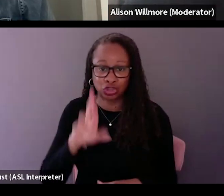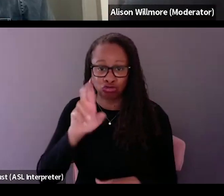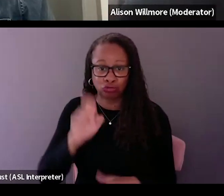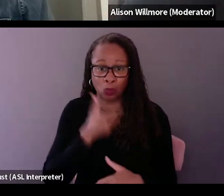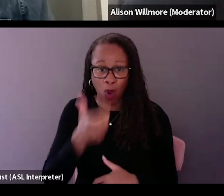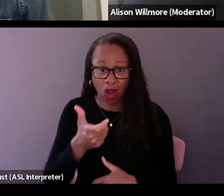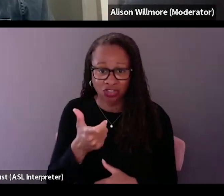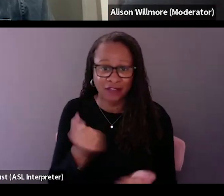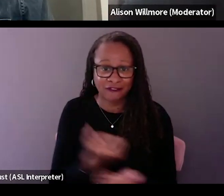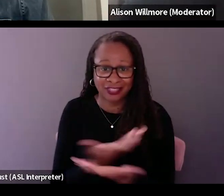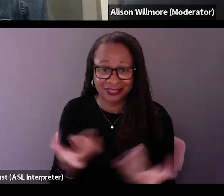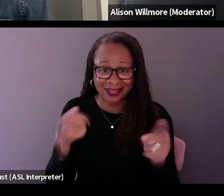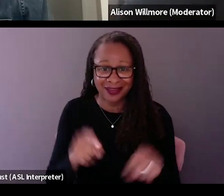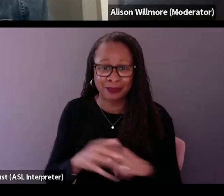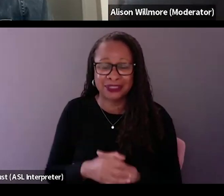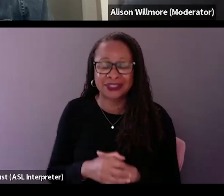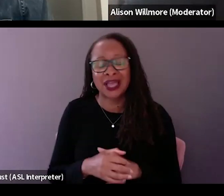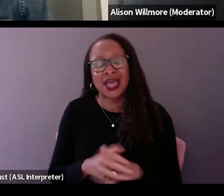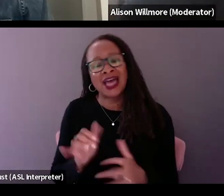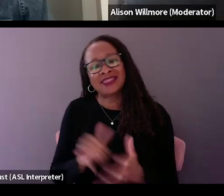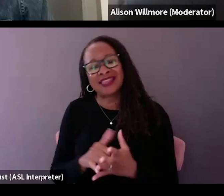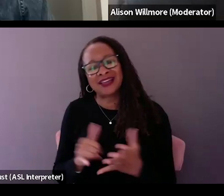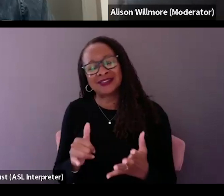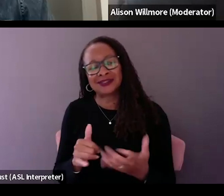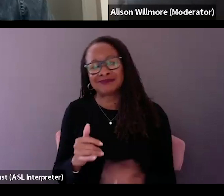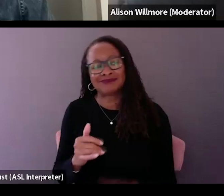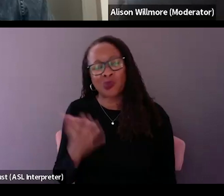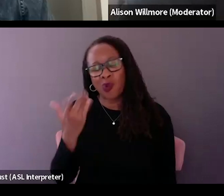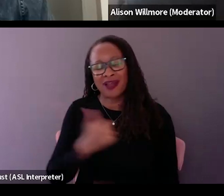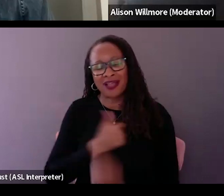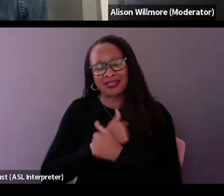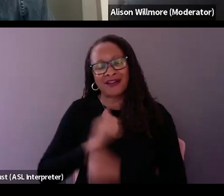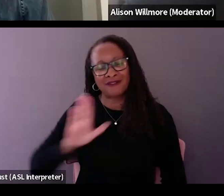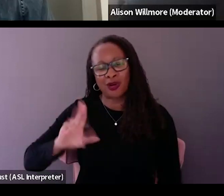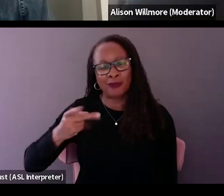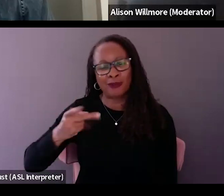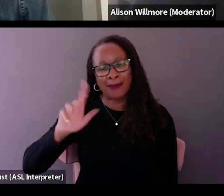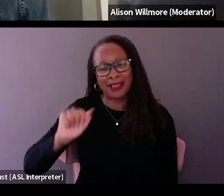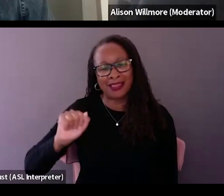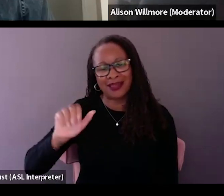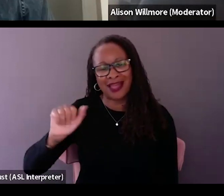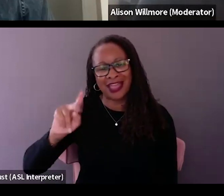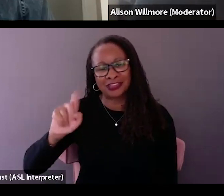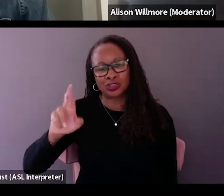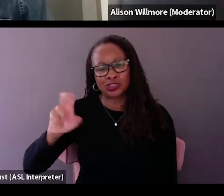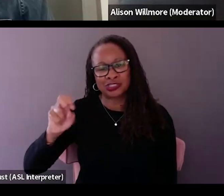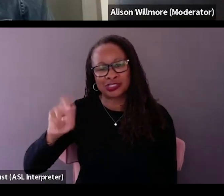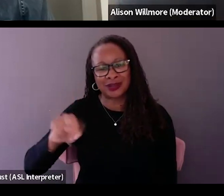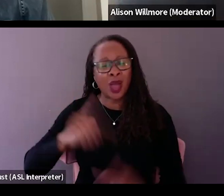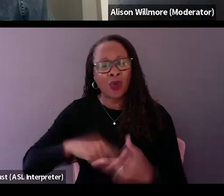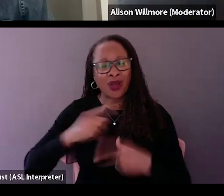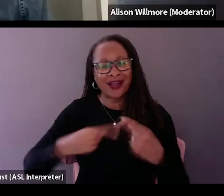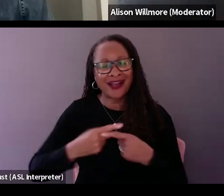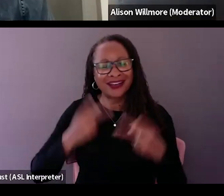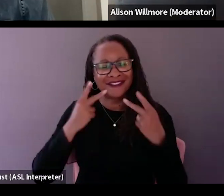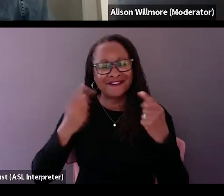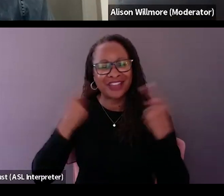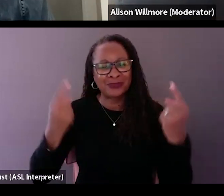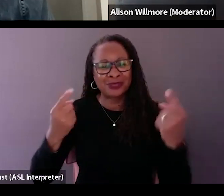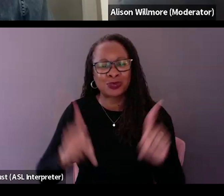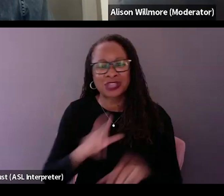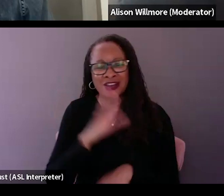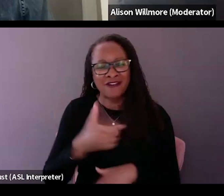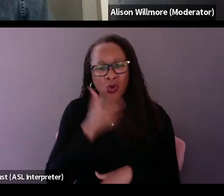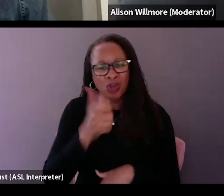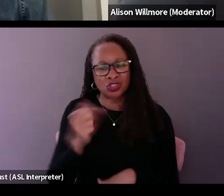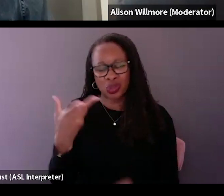I love Pamela Anderson. Like, what kind of celebrity never watches their own documentary? That just sounds so contrived and